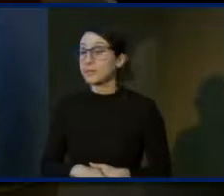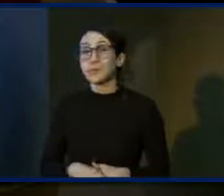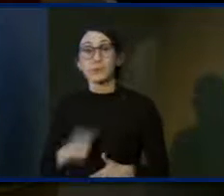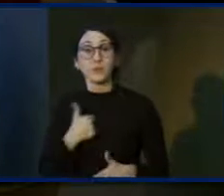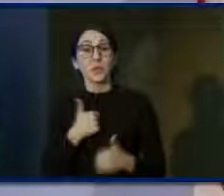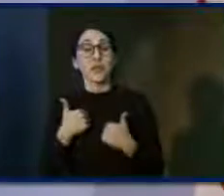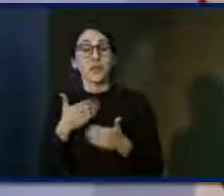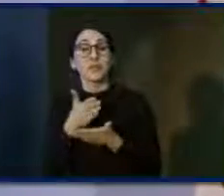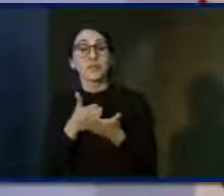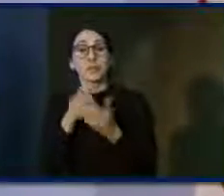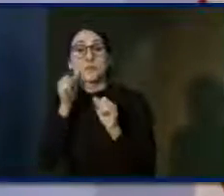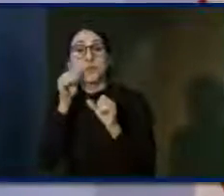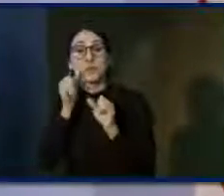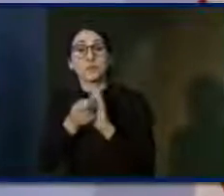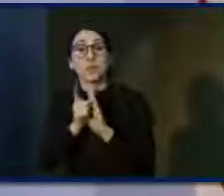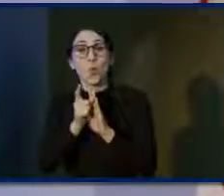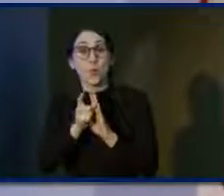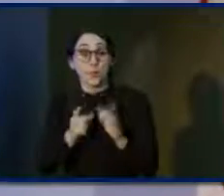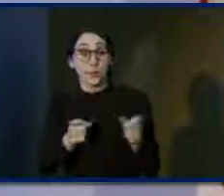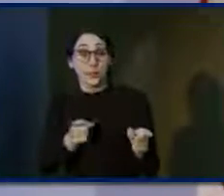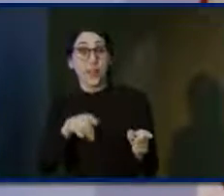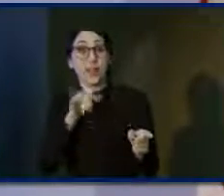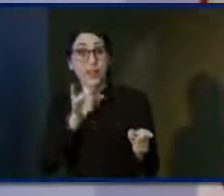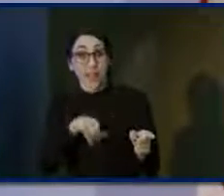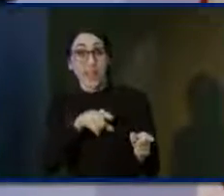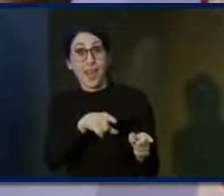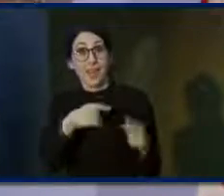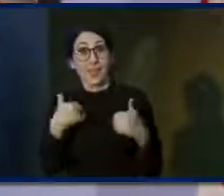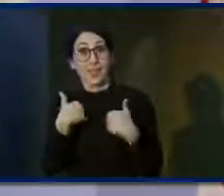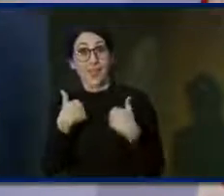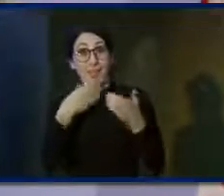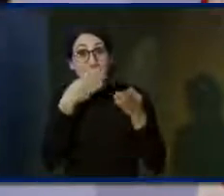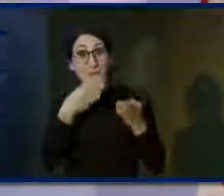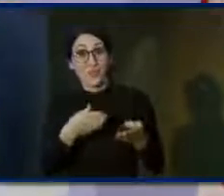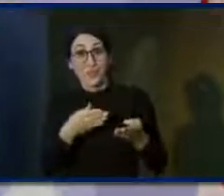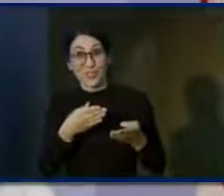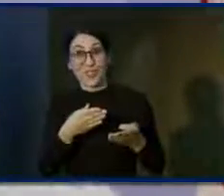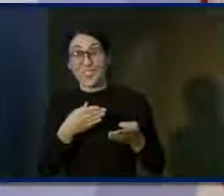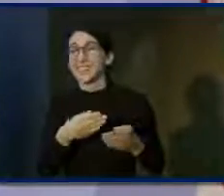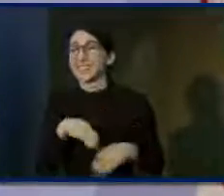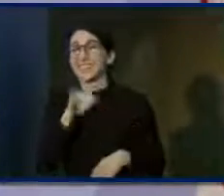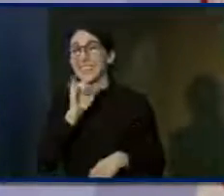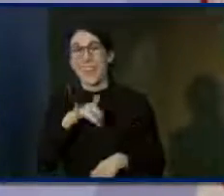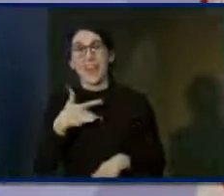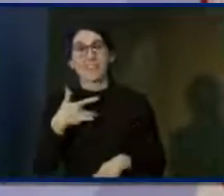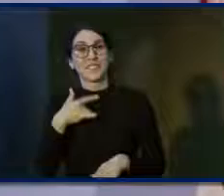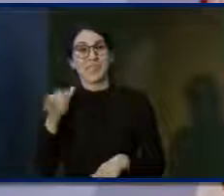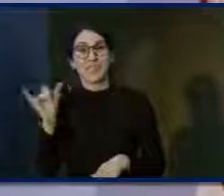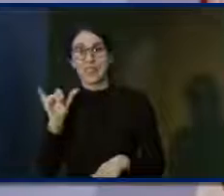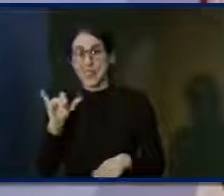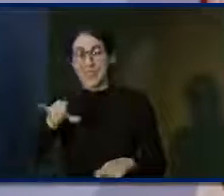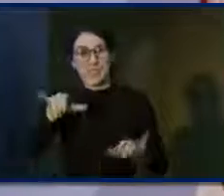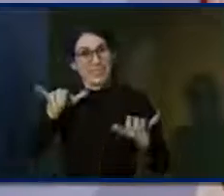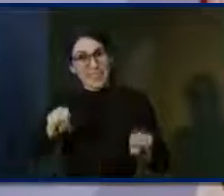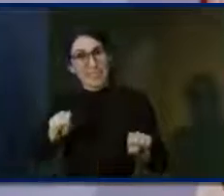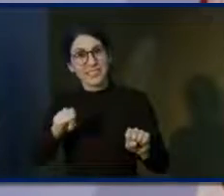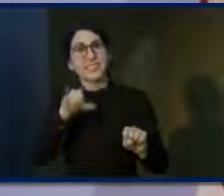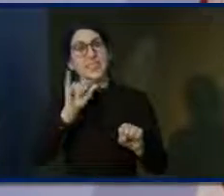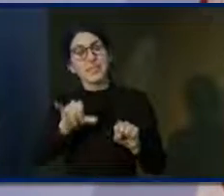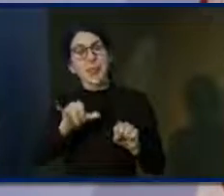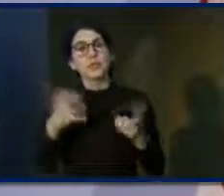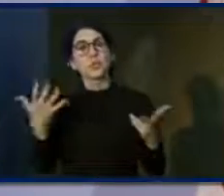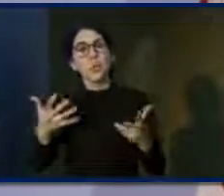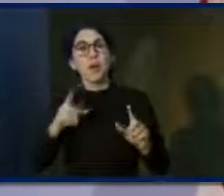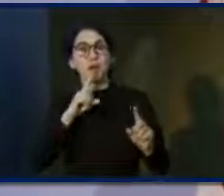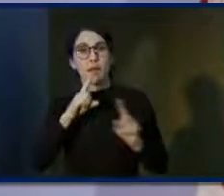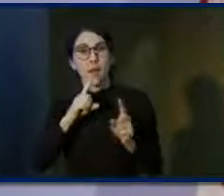me, was a drop the mic moment. We can go home, pack up our stuff, because that's the conversation that needs to